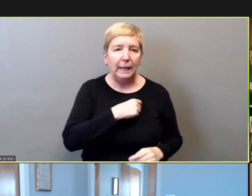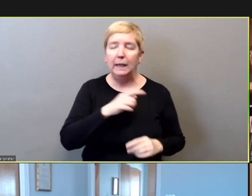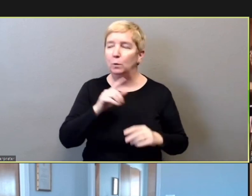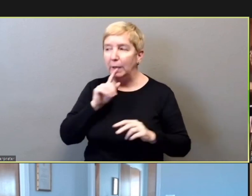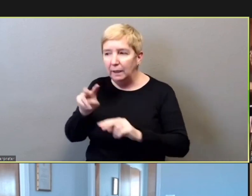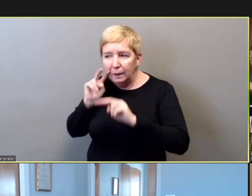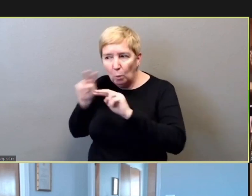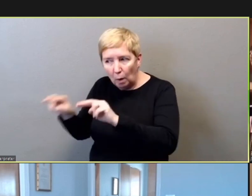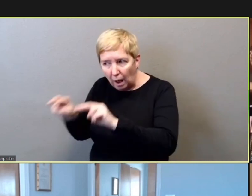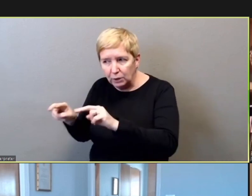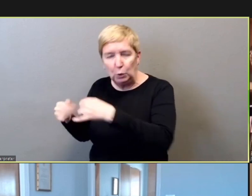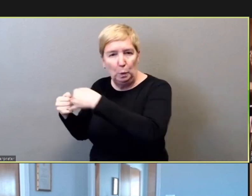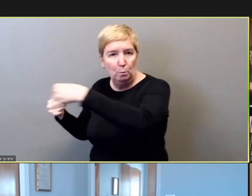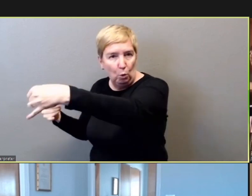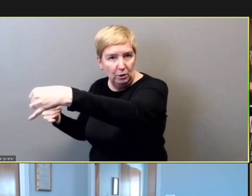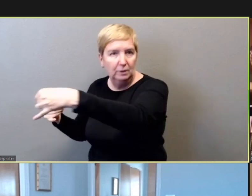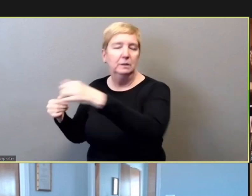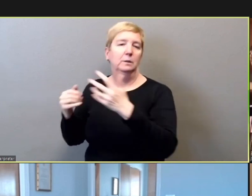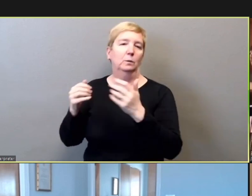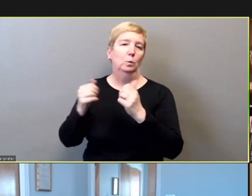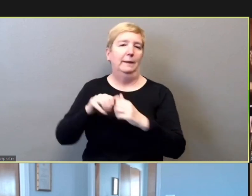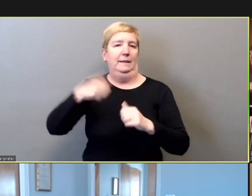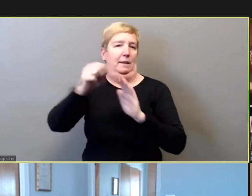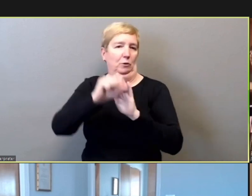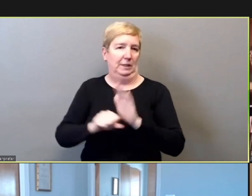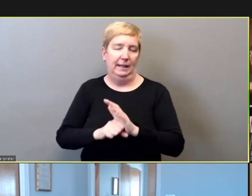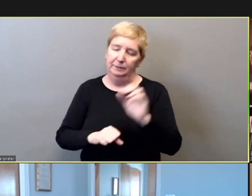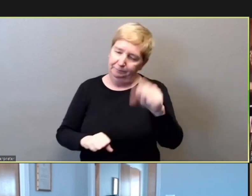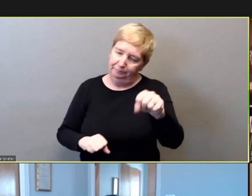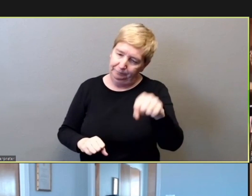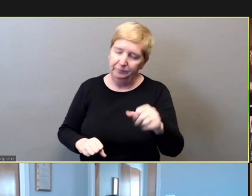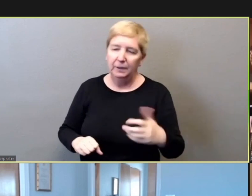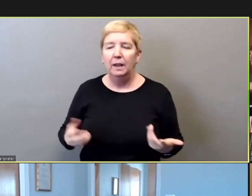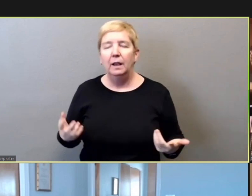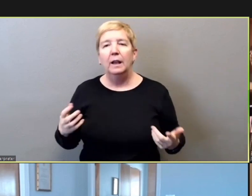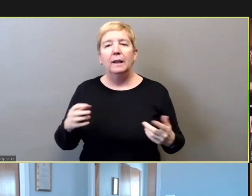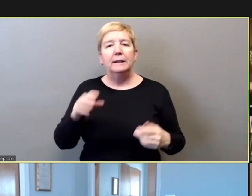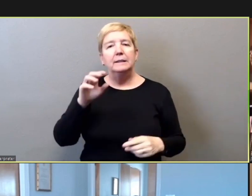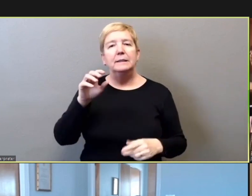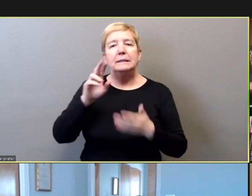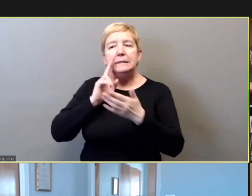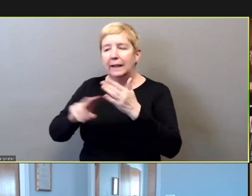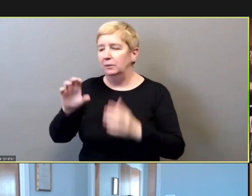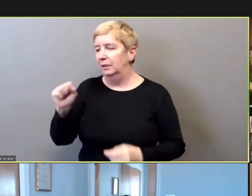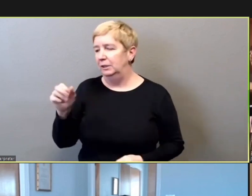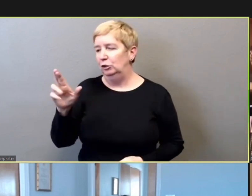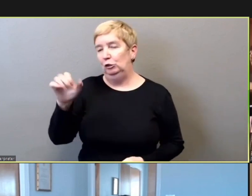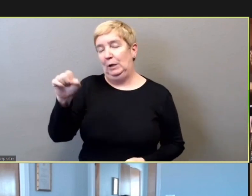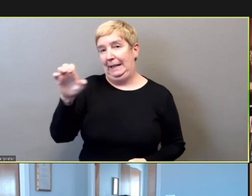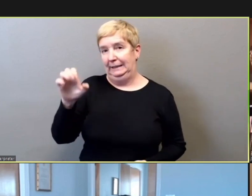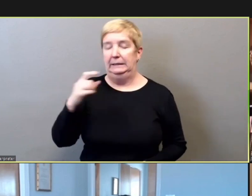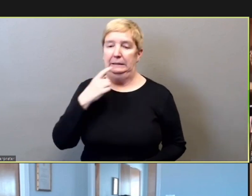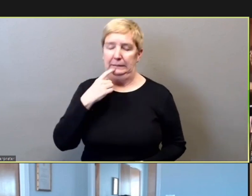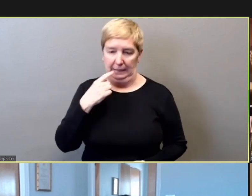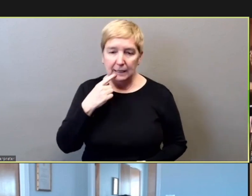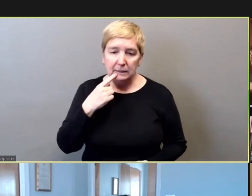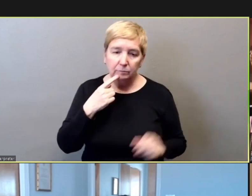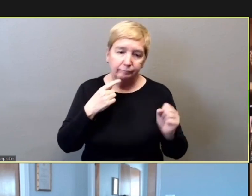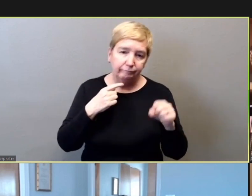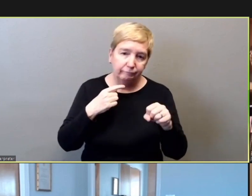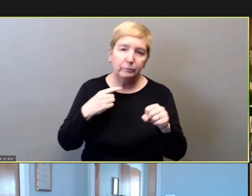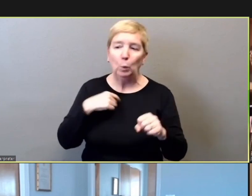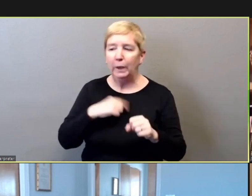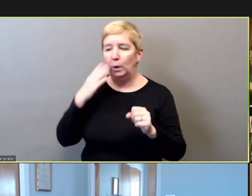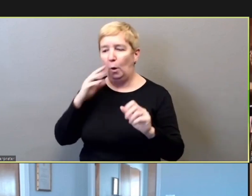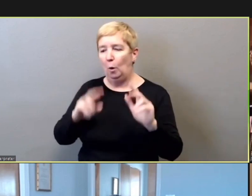borders. Very important, because just as Secretary Grace mentioned, we know that there's